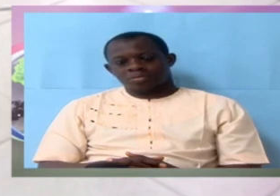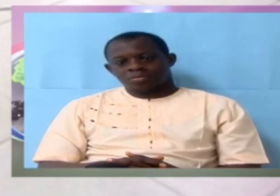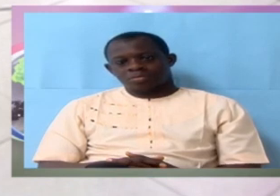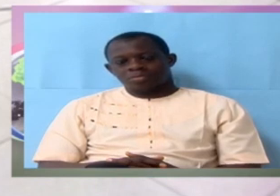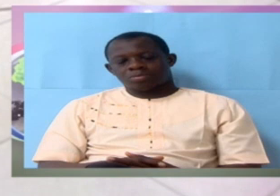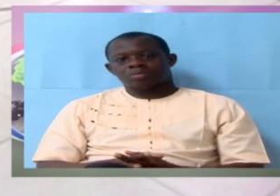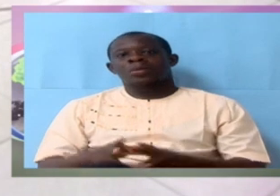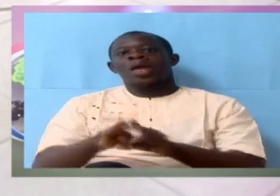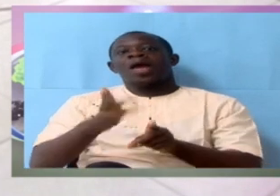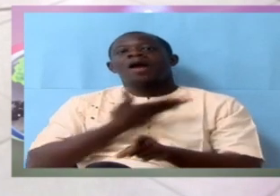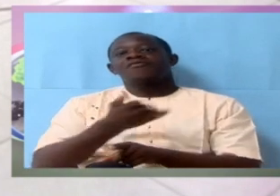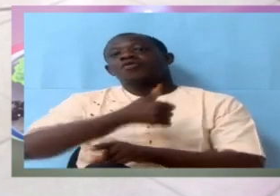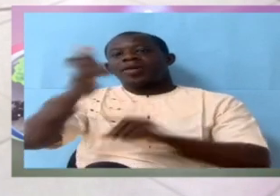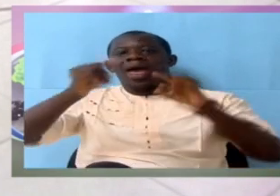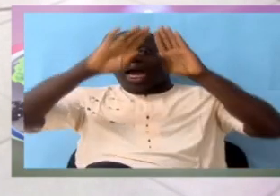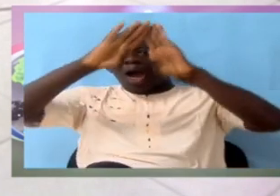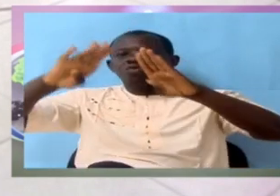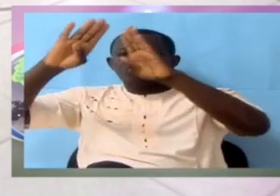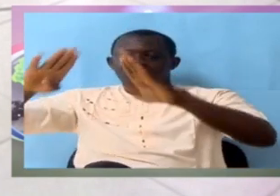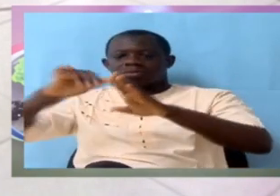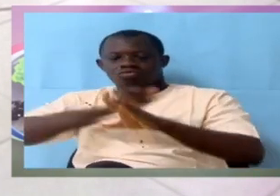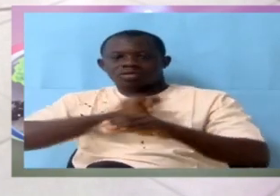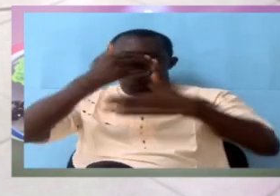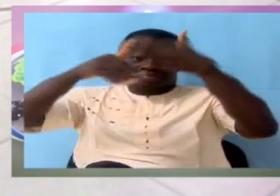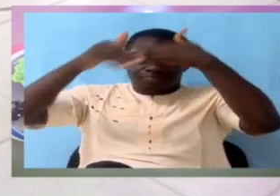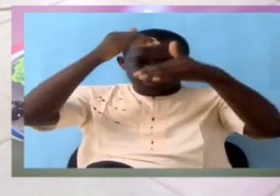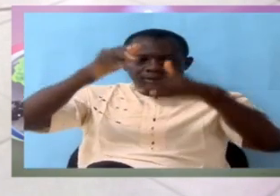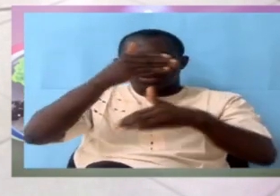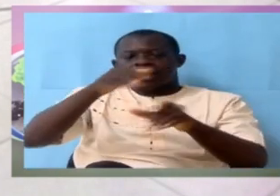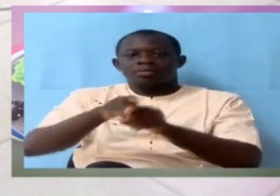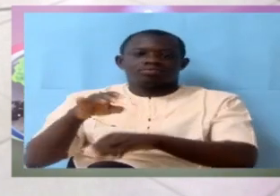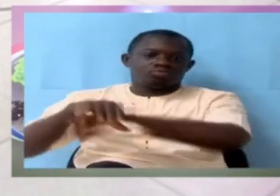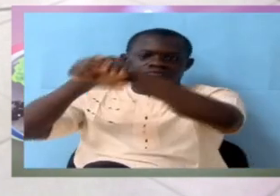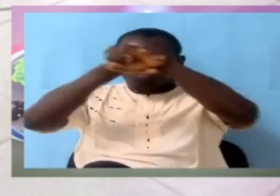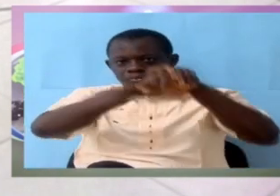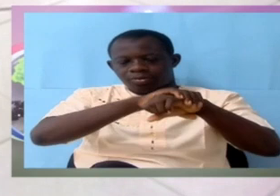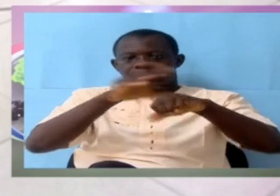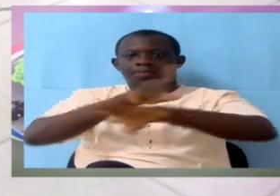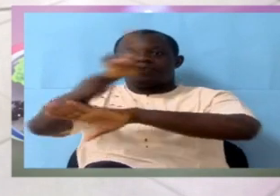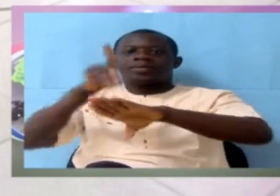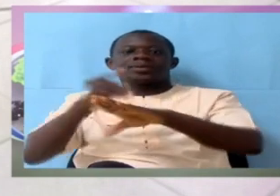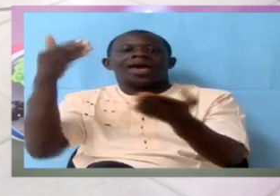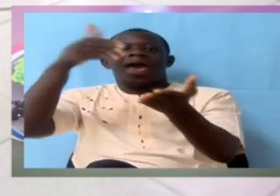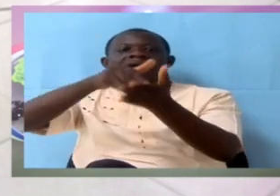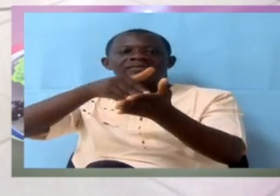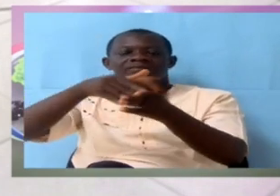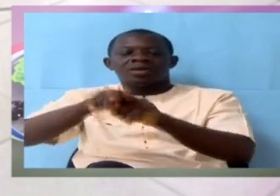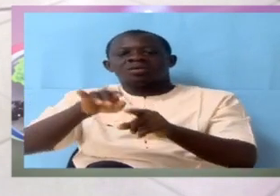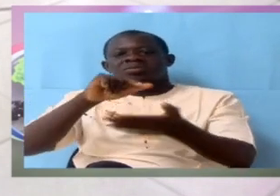Well, there is a house he built there. That's where they take us to when we go to Kanilai. I don't know whether its name is